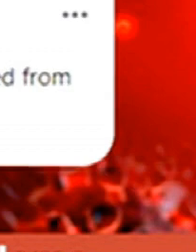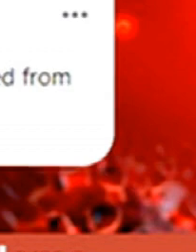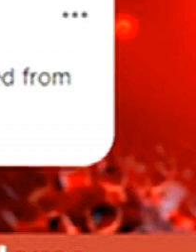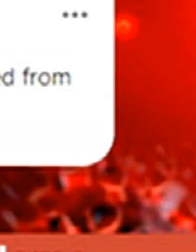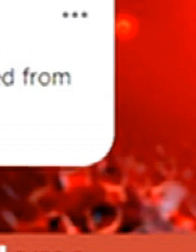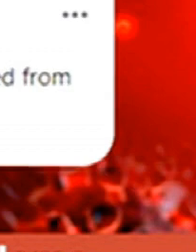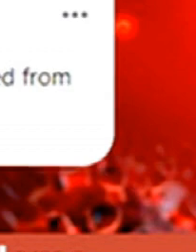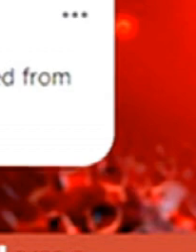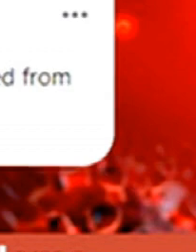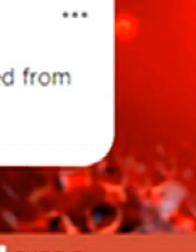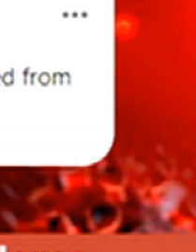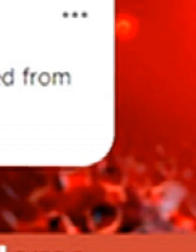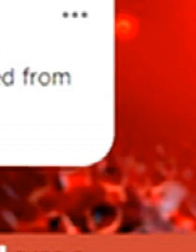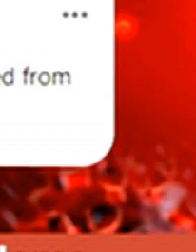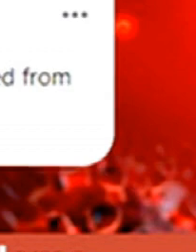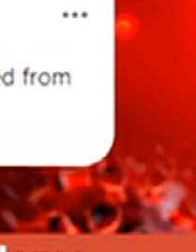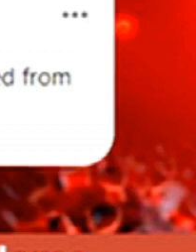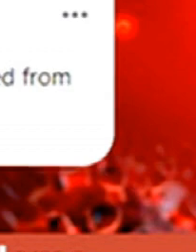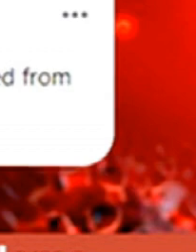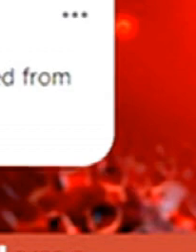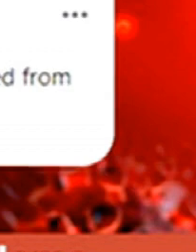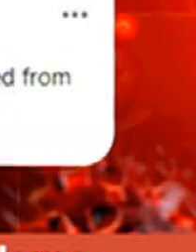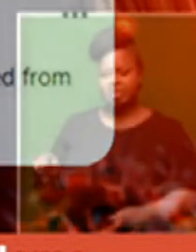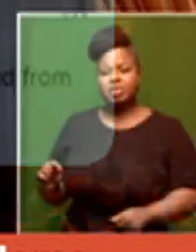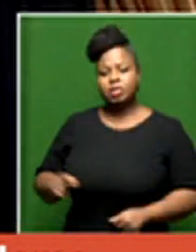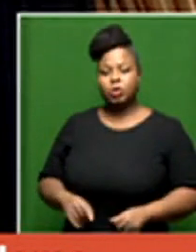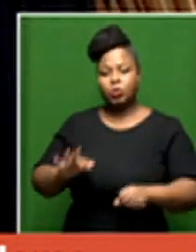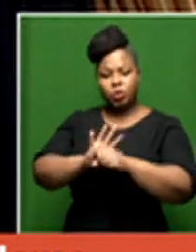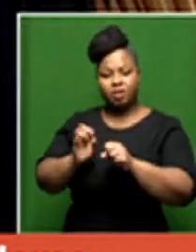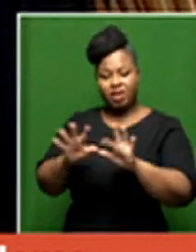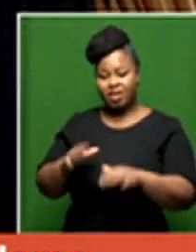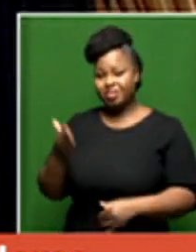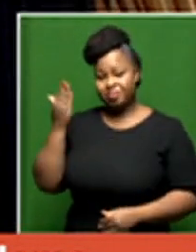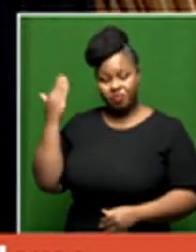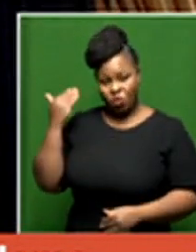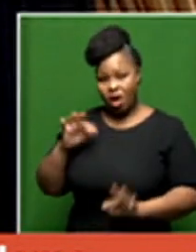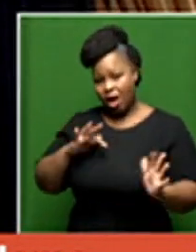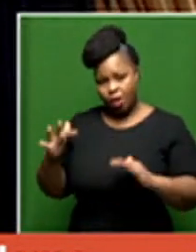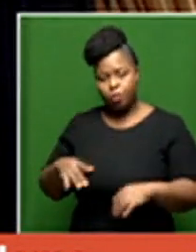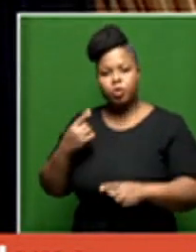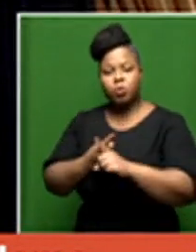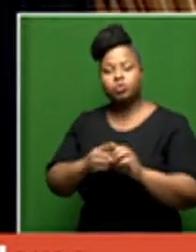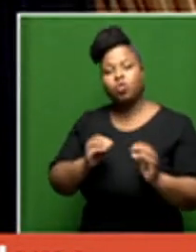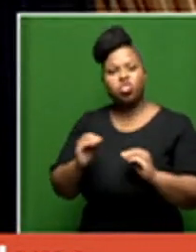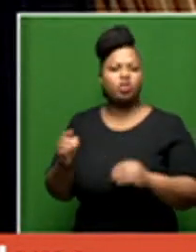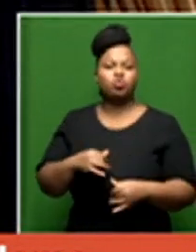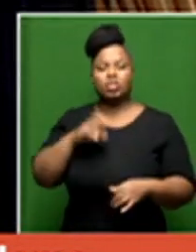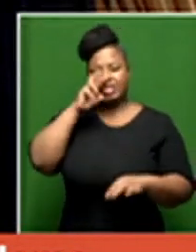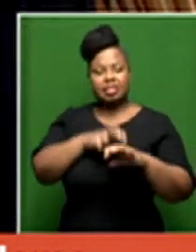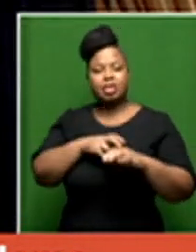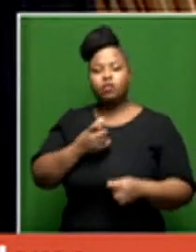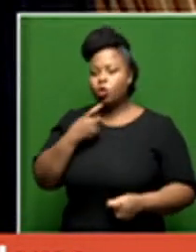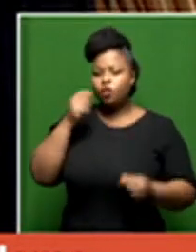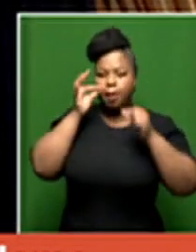Yes, absolutely. So it depends on how severe the initial COVID infection was, and what type of, do they just need